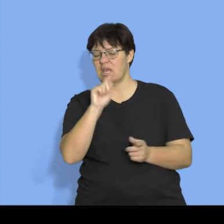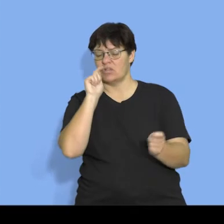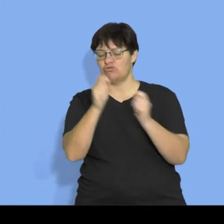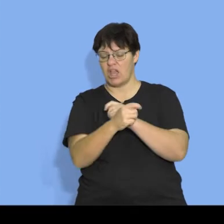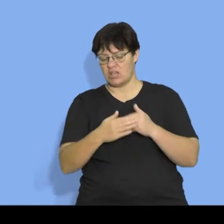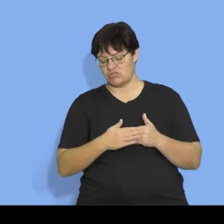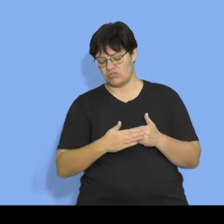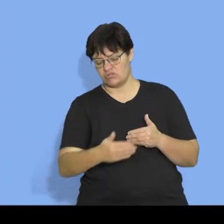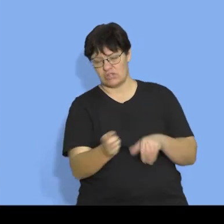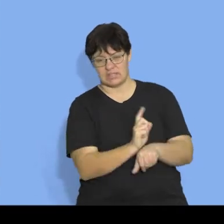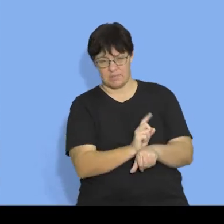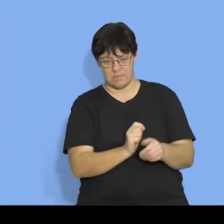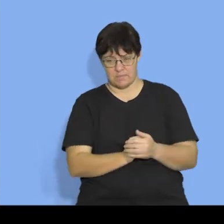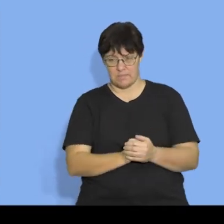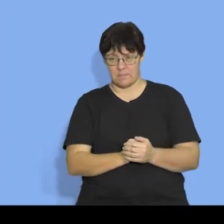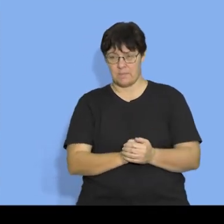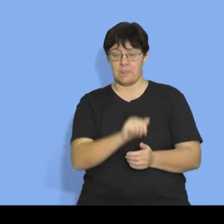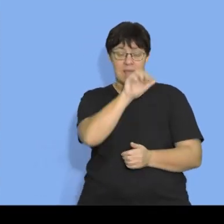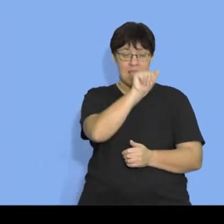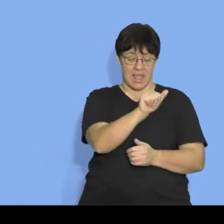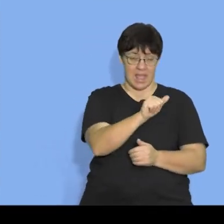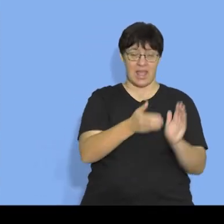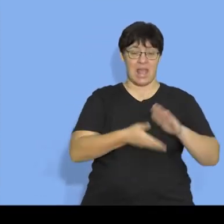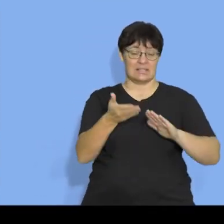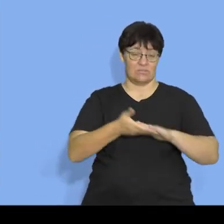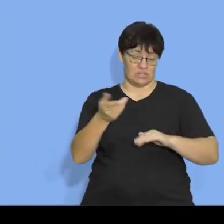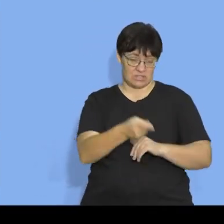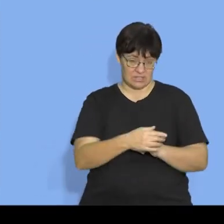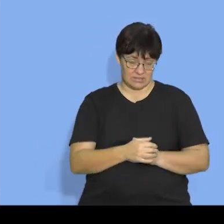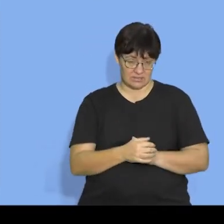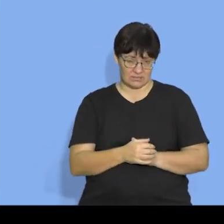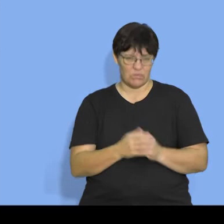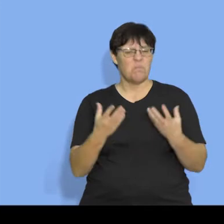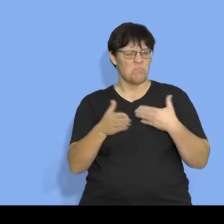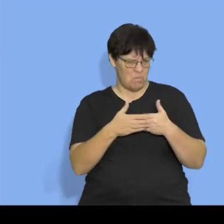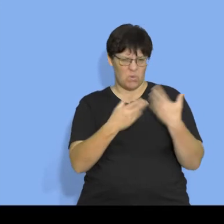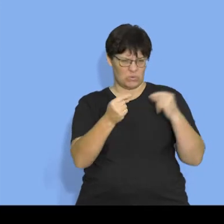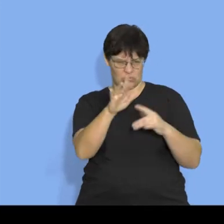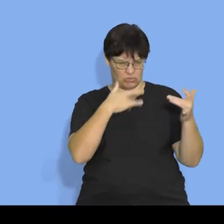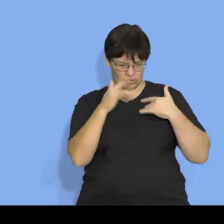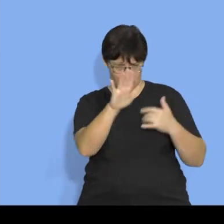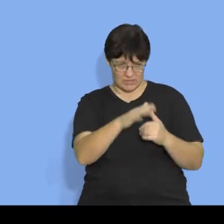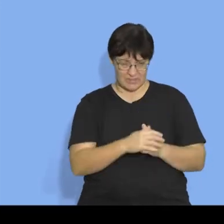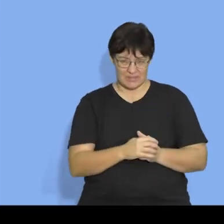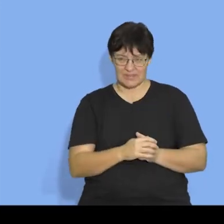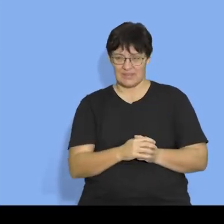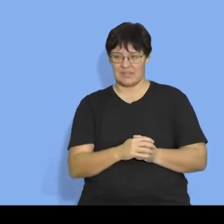velocity changes over time. A is acceleration. We're going to do more of this soon, don't worry.